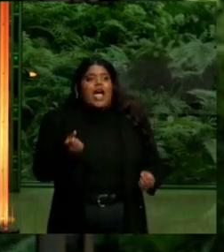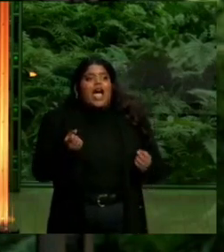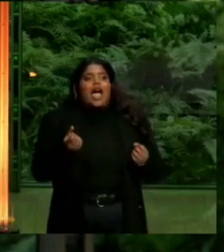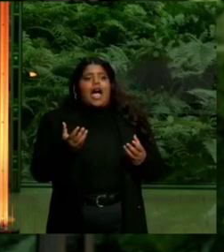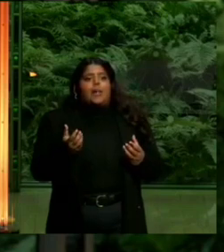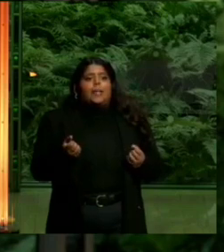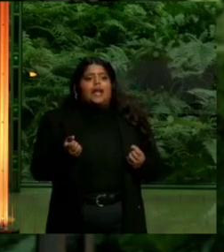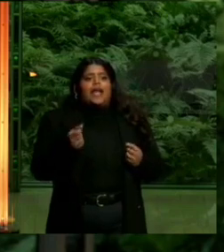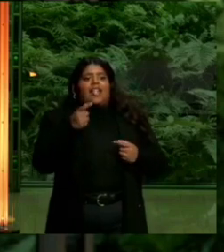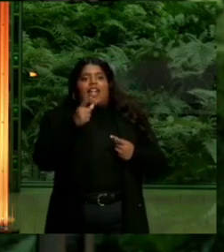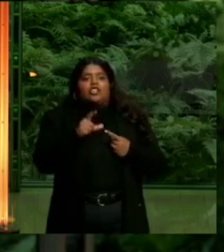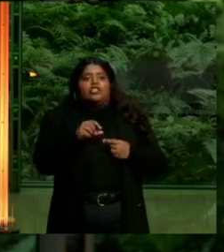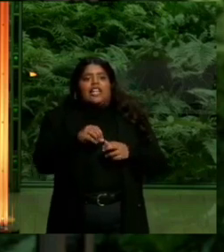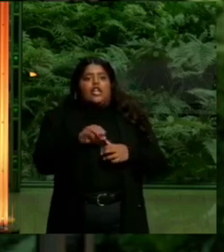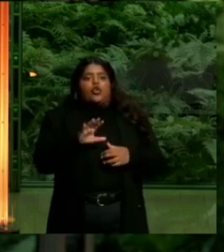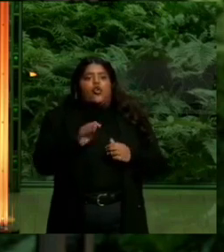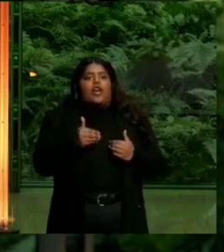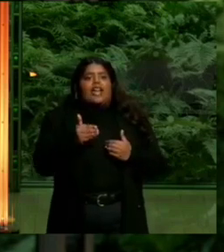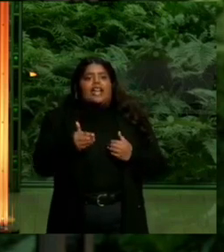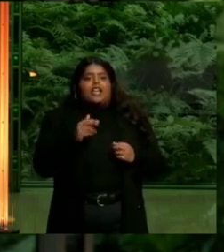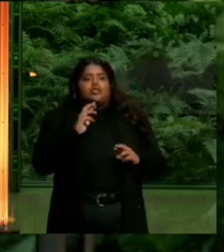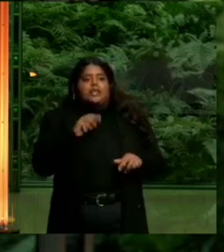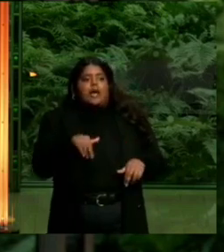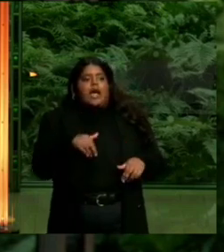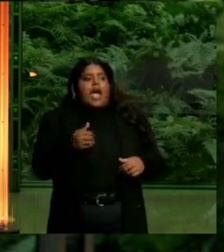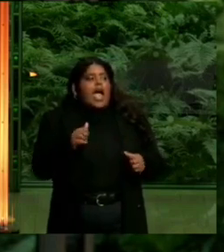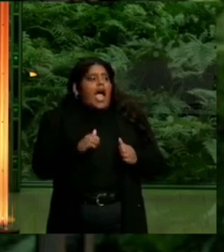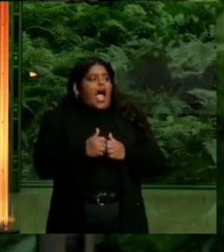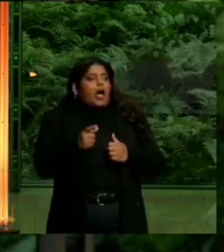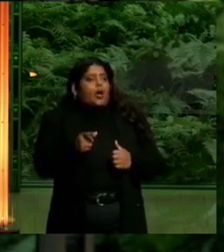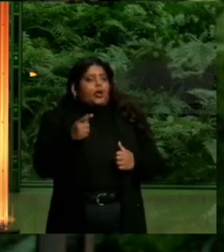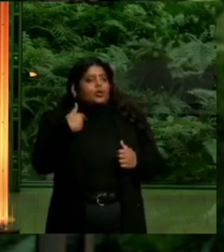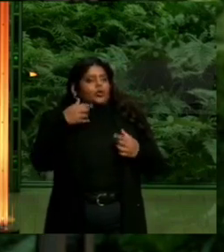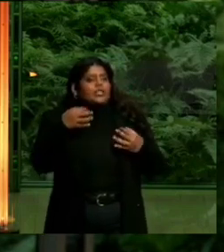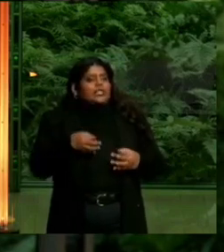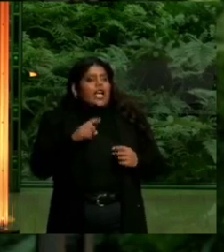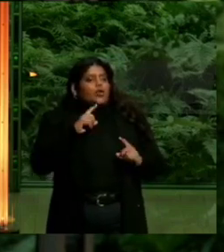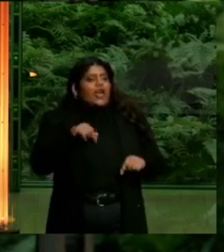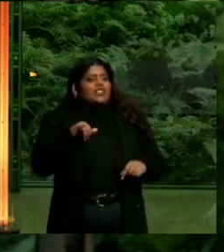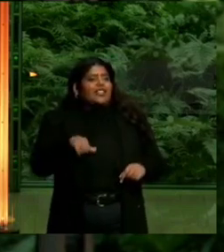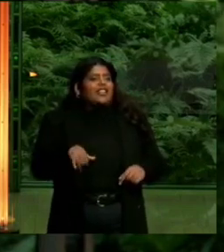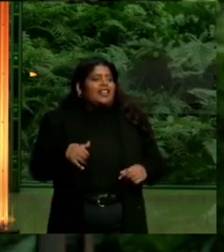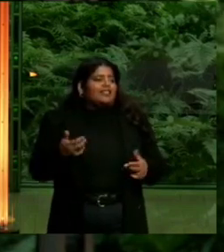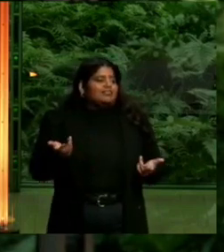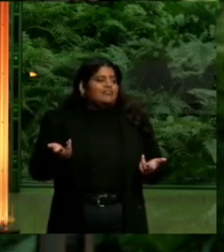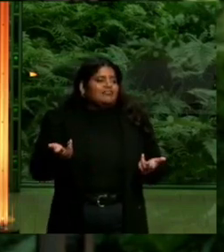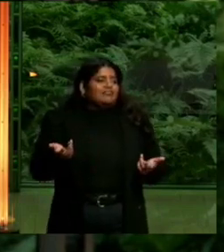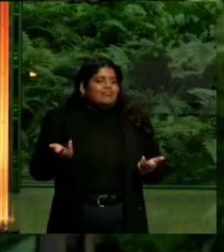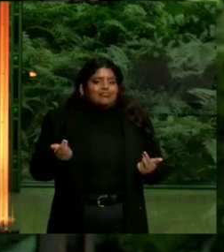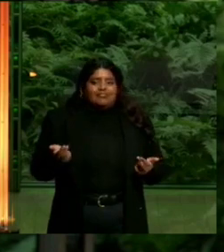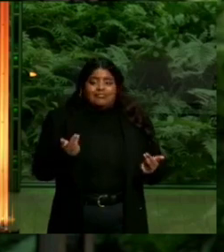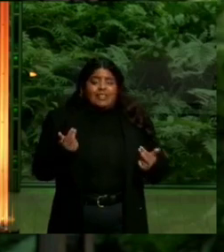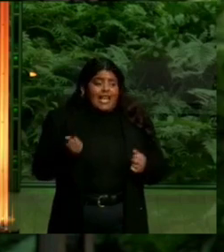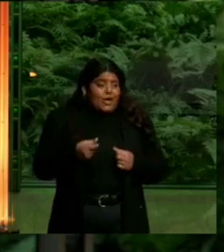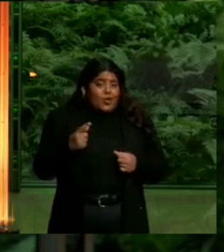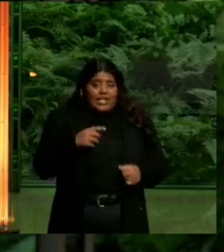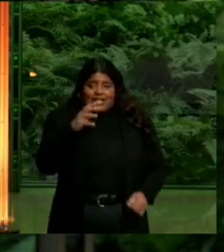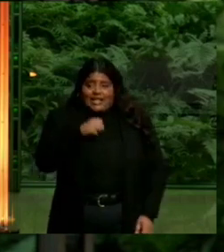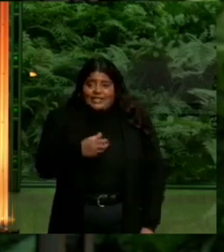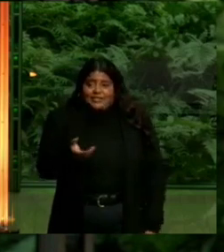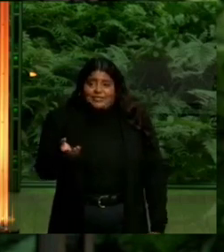many letters are in your next response, how would you decide to answer that question? Anybody want to take a